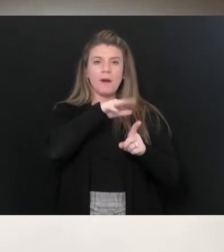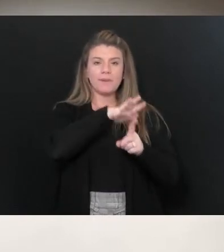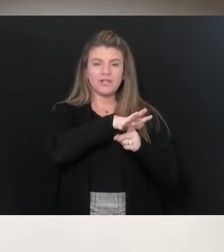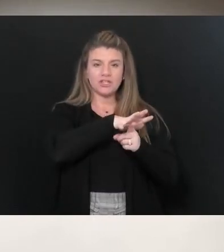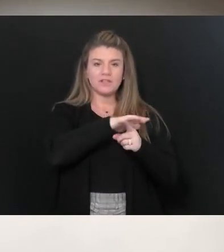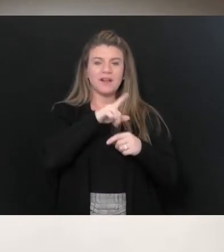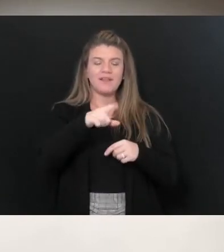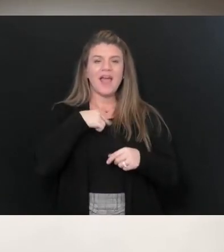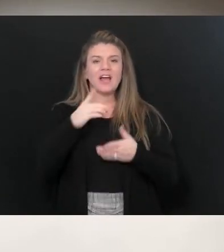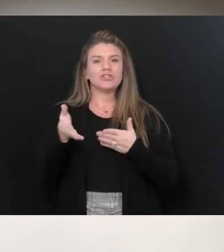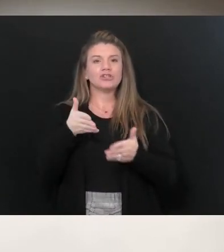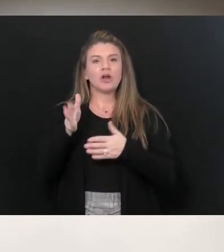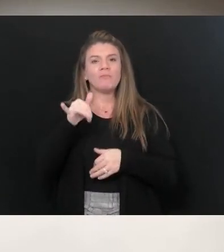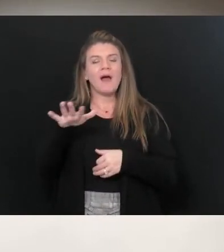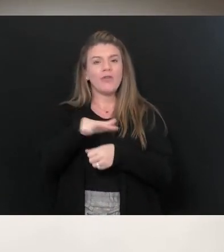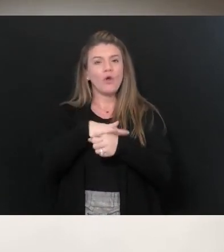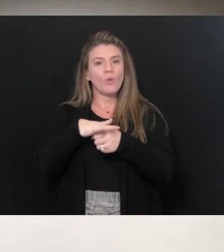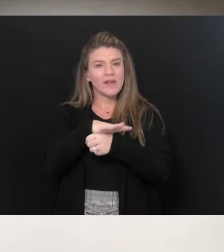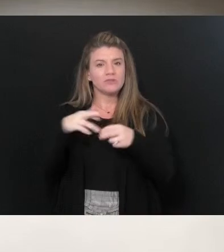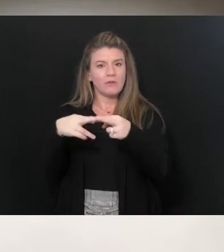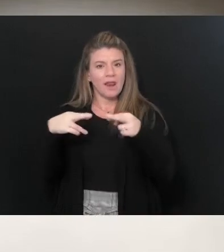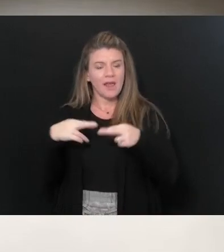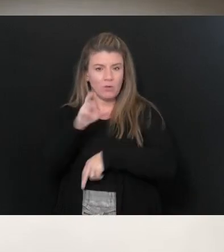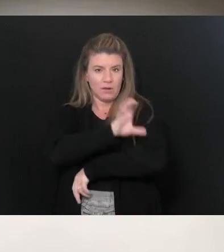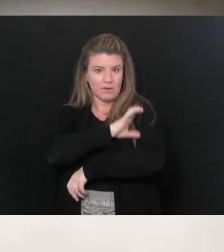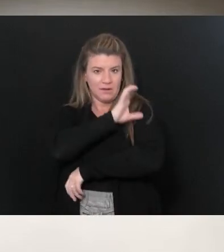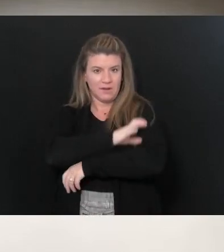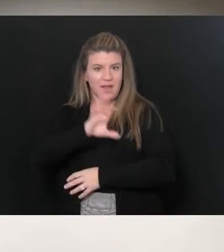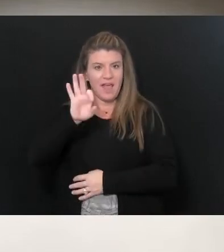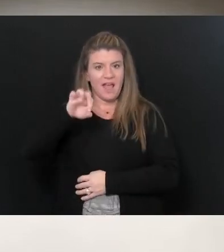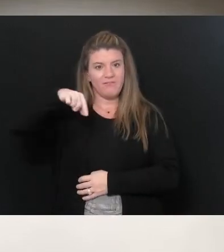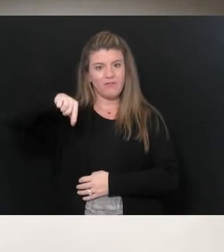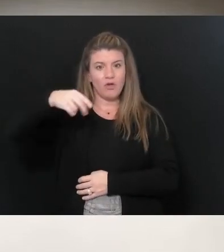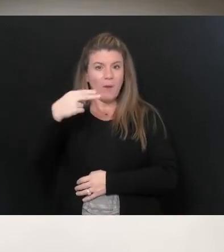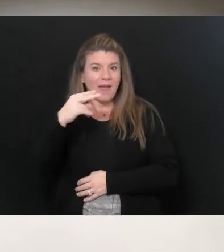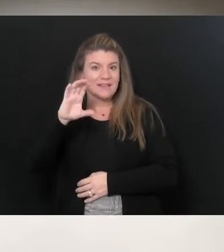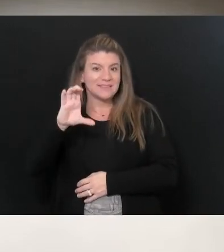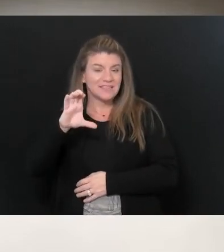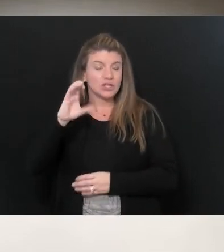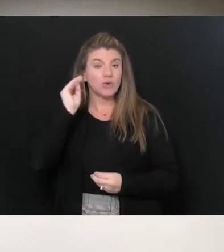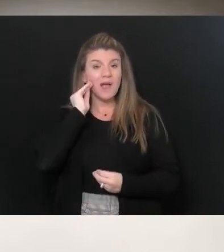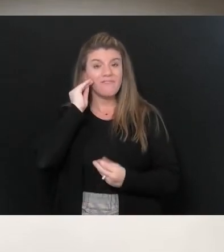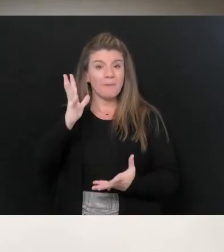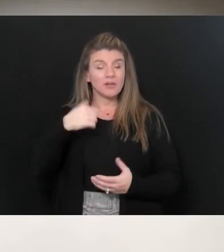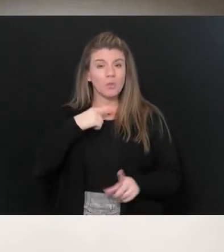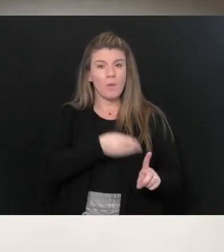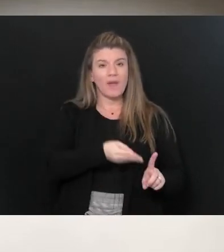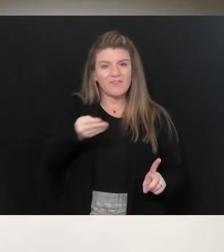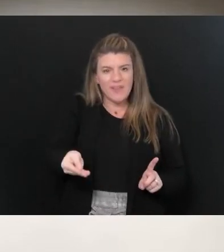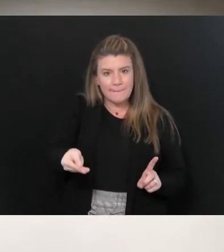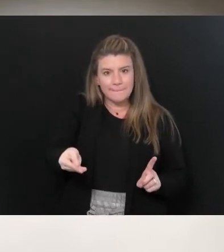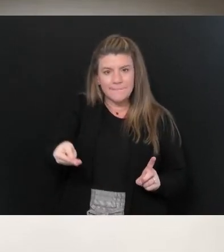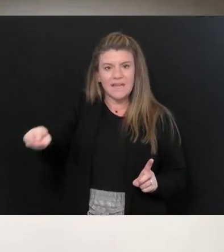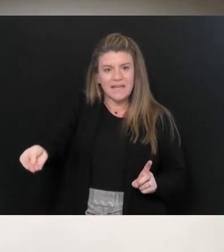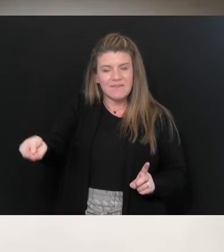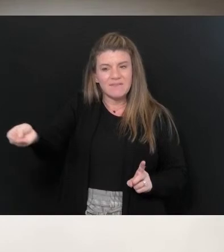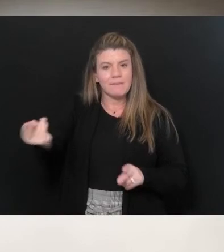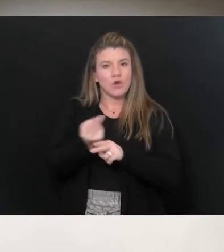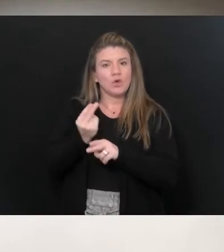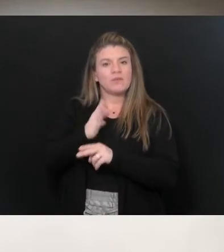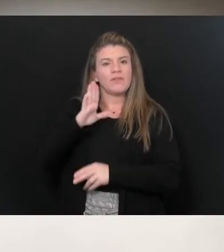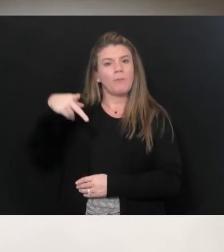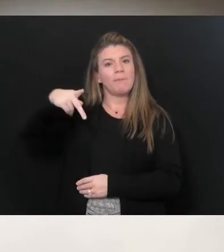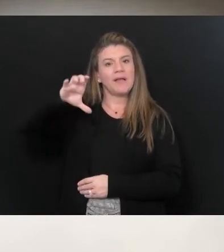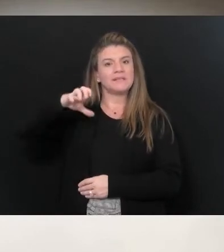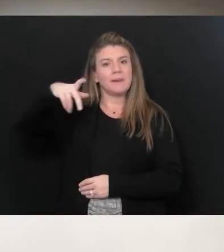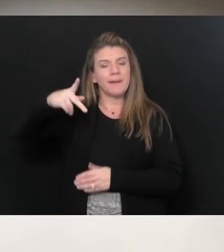regional or local clinics, as well as the FQHC, so information will be pushed out. By using the primary care network,